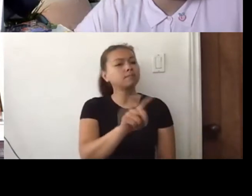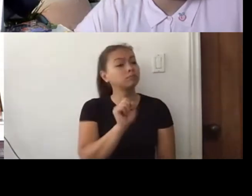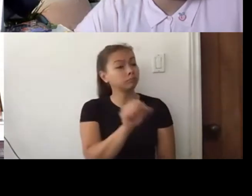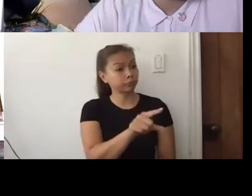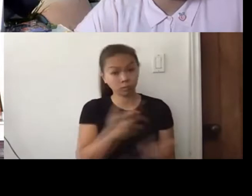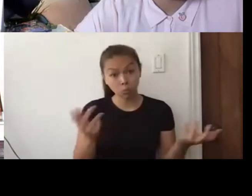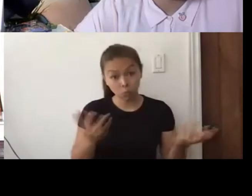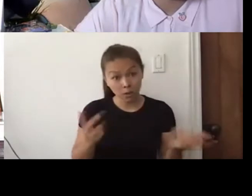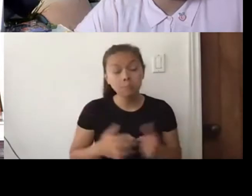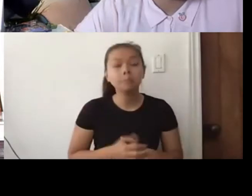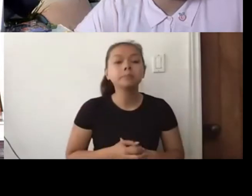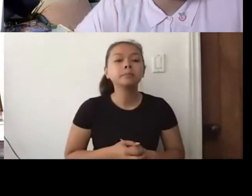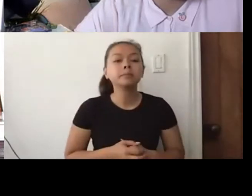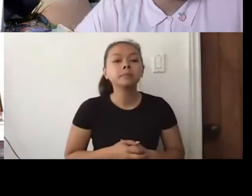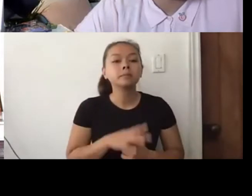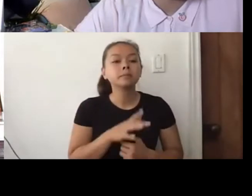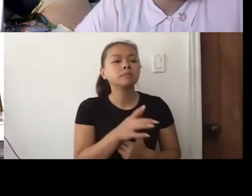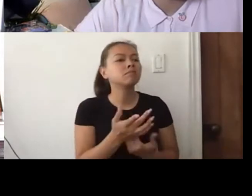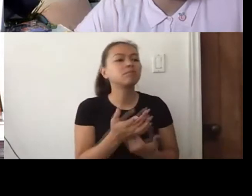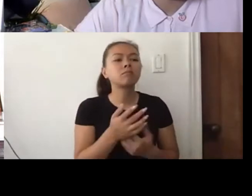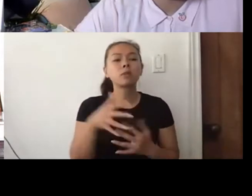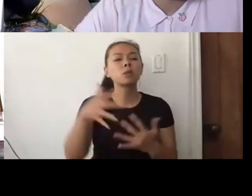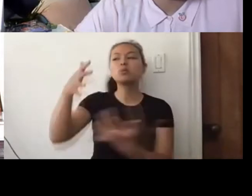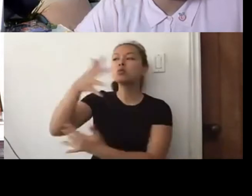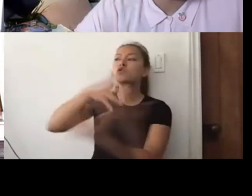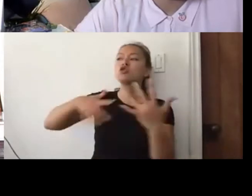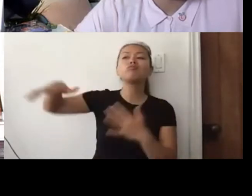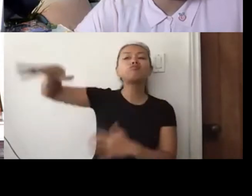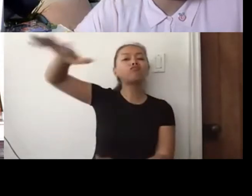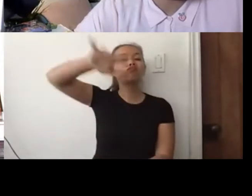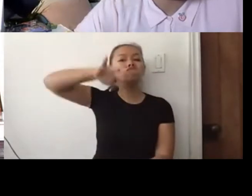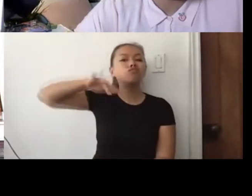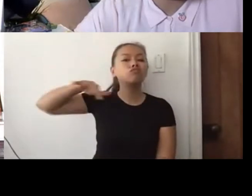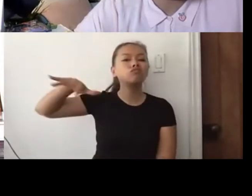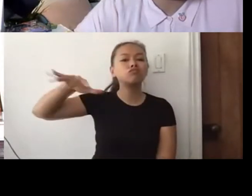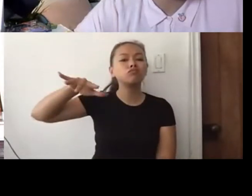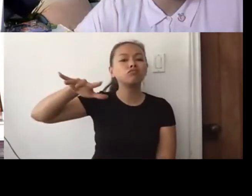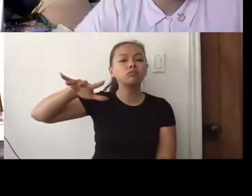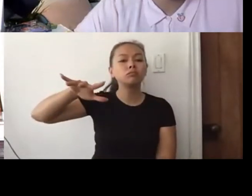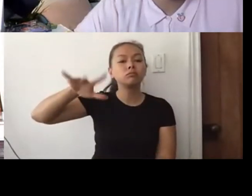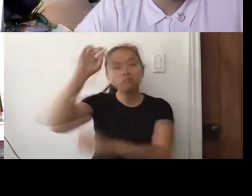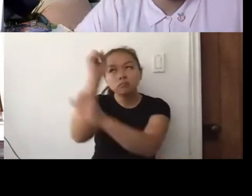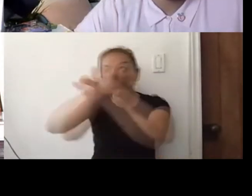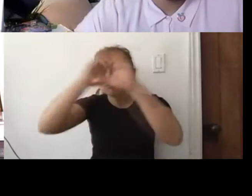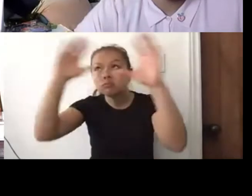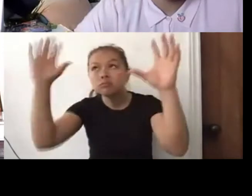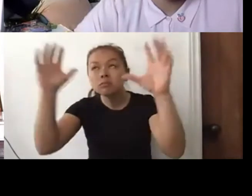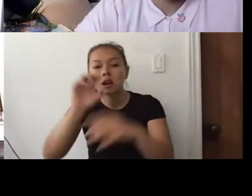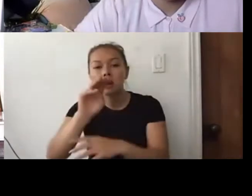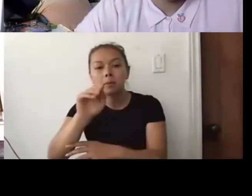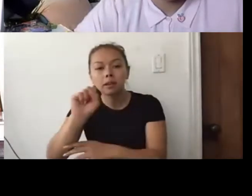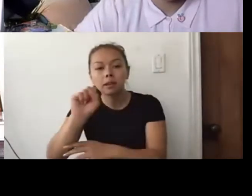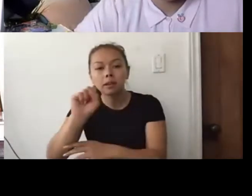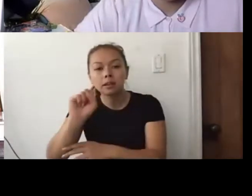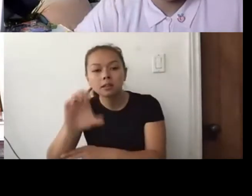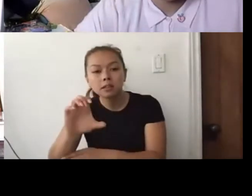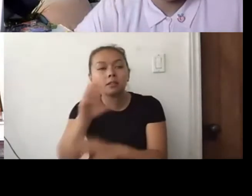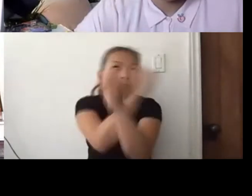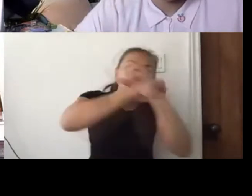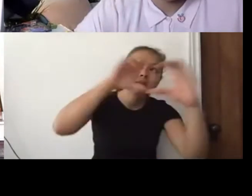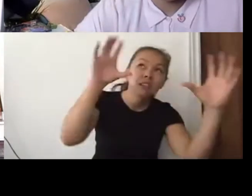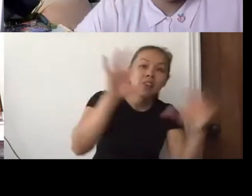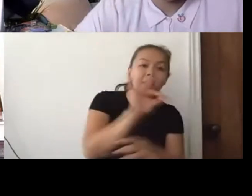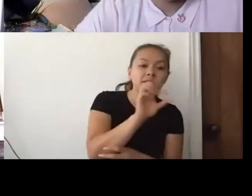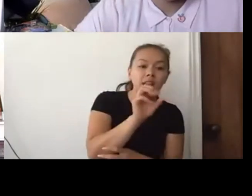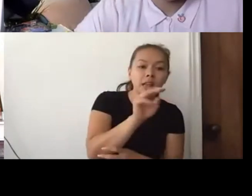have the social constructions of masculinity and femininity affected us? And what are some barriers we've faced in trying